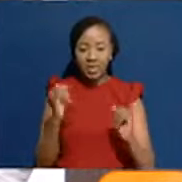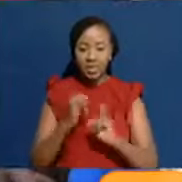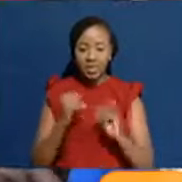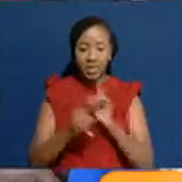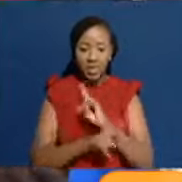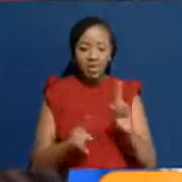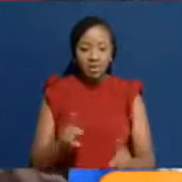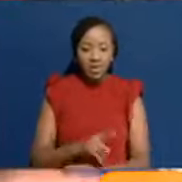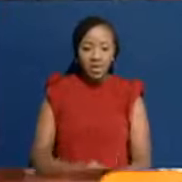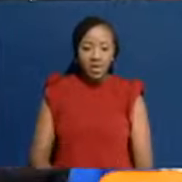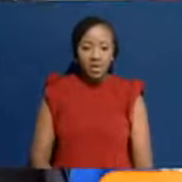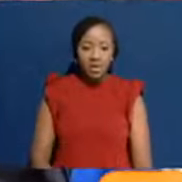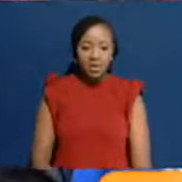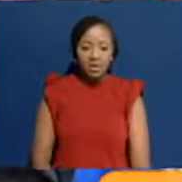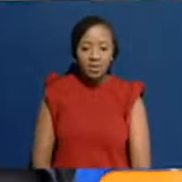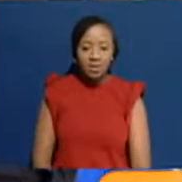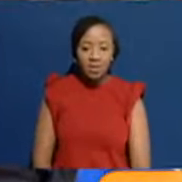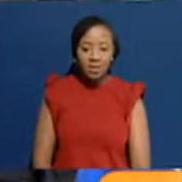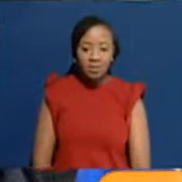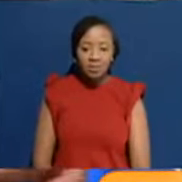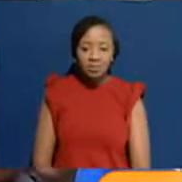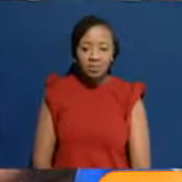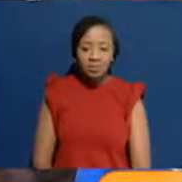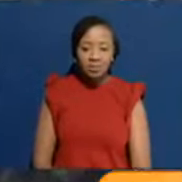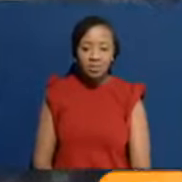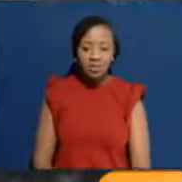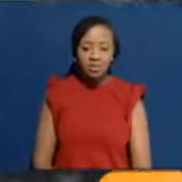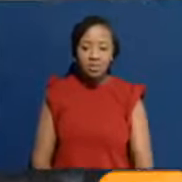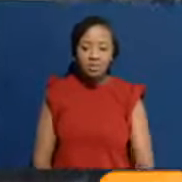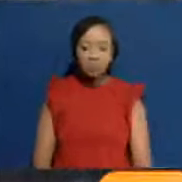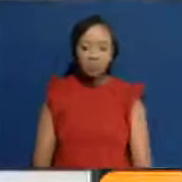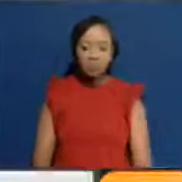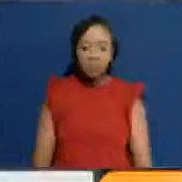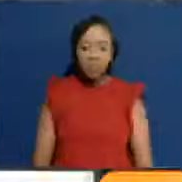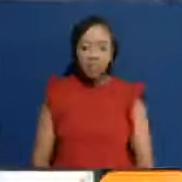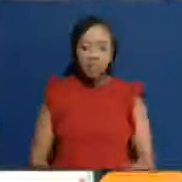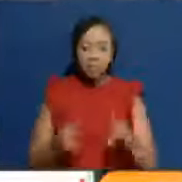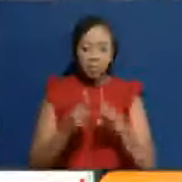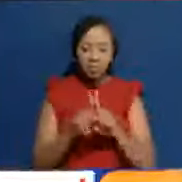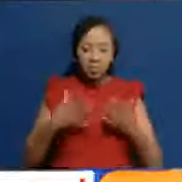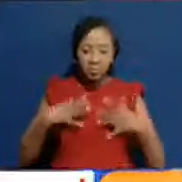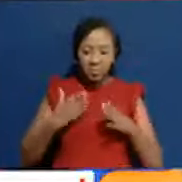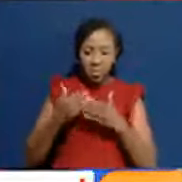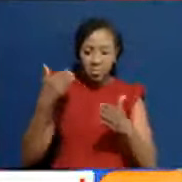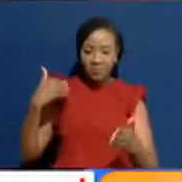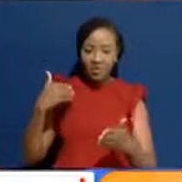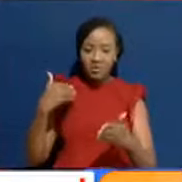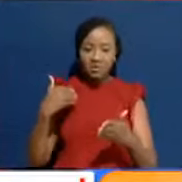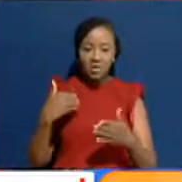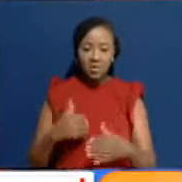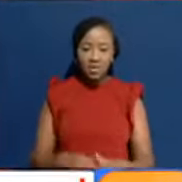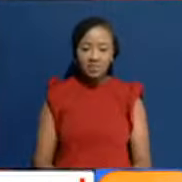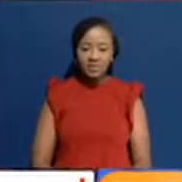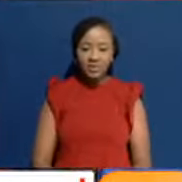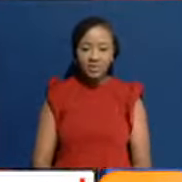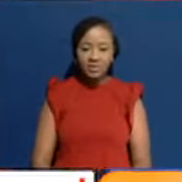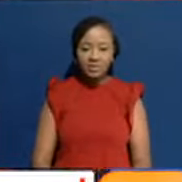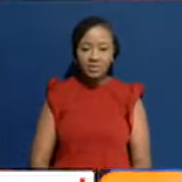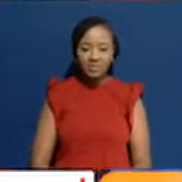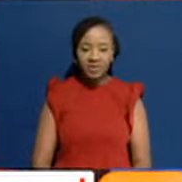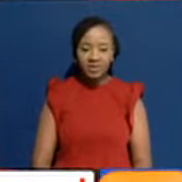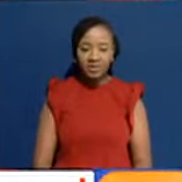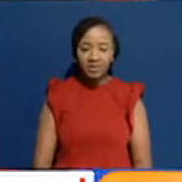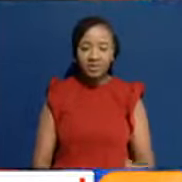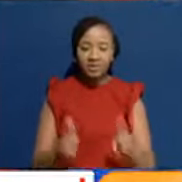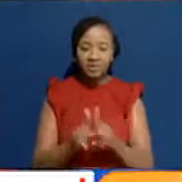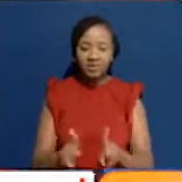book. Uongozi wa huku ninajua umegawanyika. Kuna wale waliokuweko wakatolewa, wanadai walitolewa kinyume